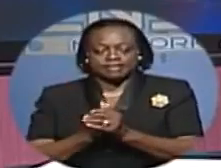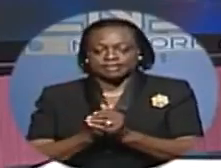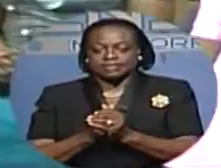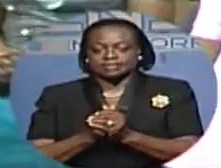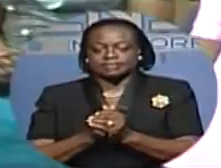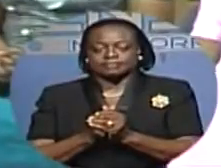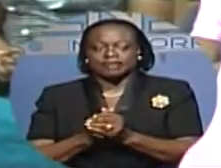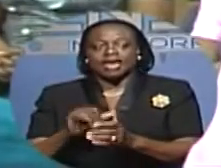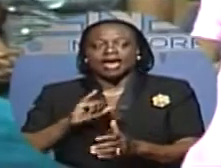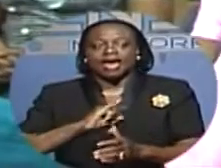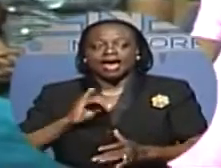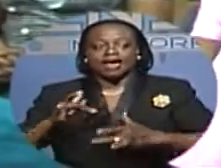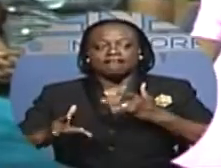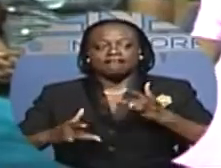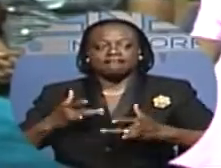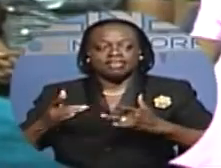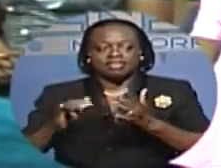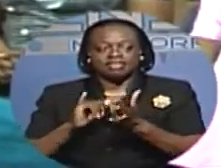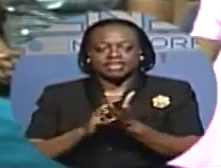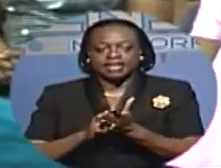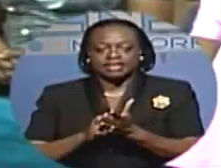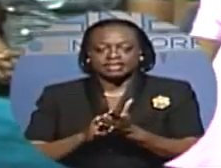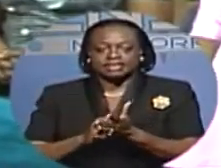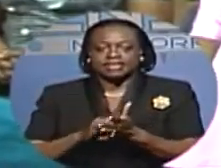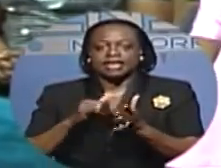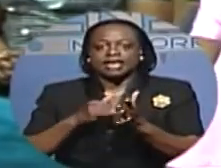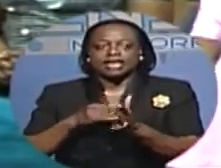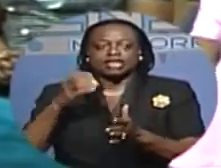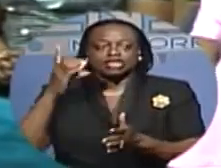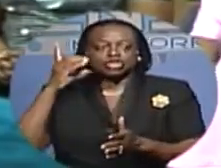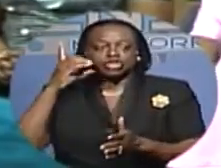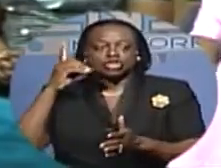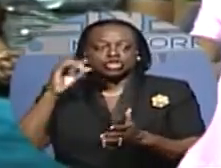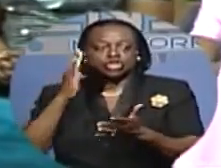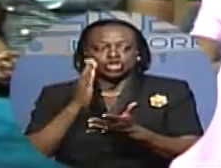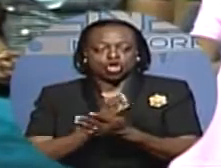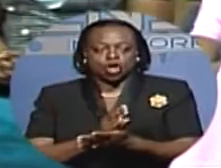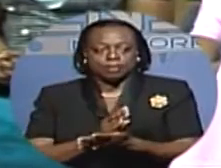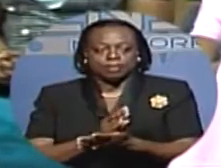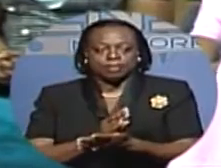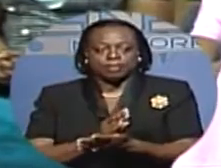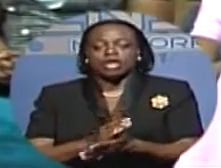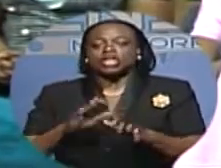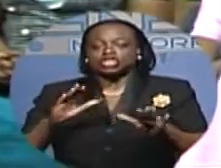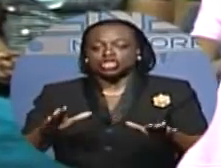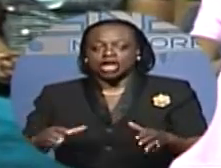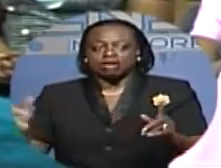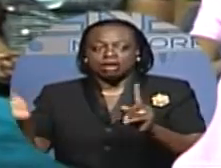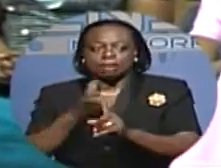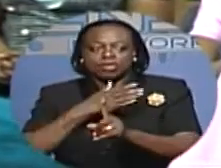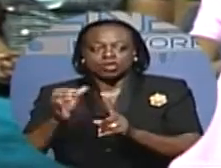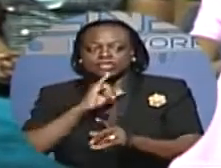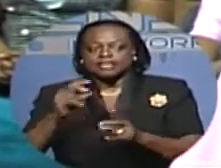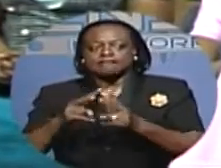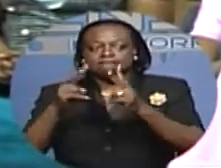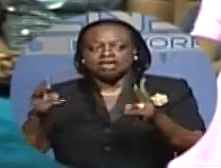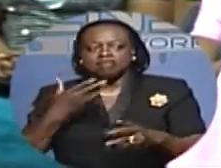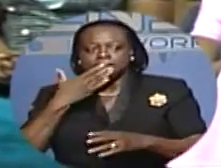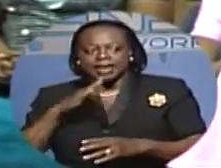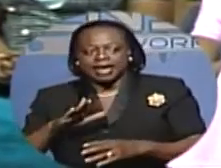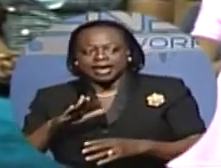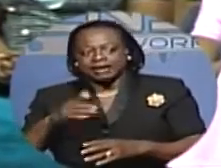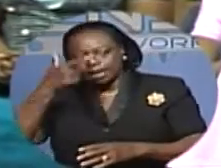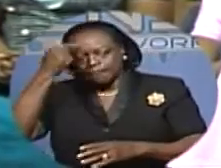I feel that it should stop, and child abuse is very bad because all children should have